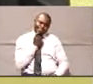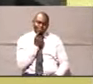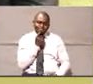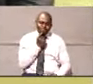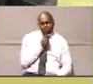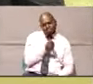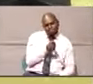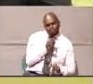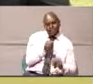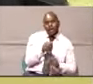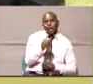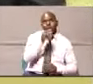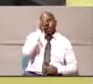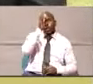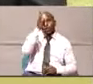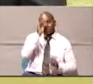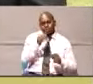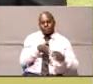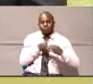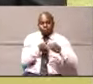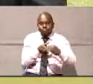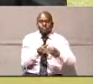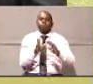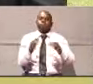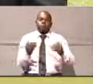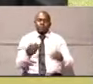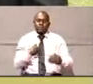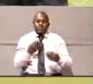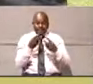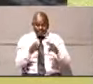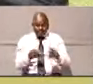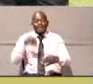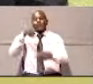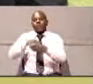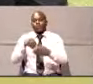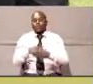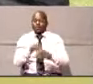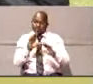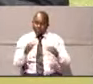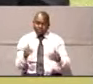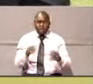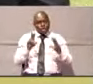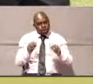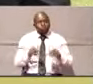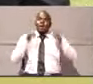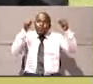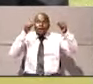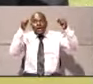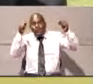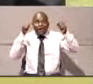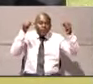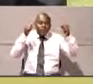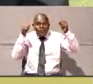can God can use him for our leadership. So they start voting. So, yeah. There is no campaigning of saying,